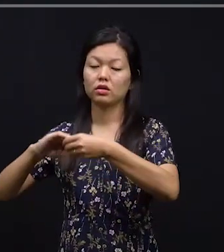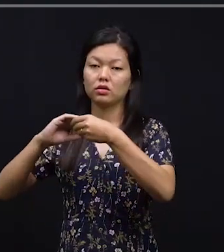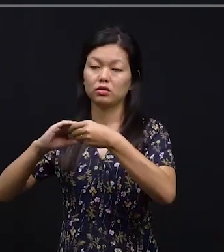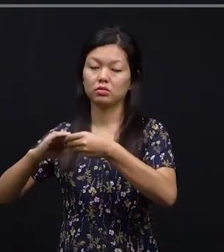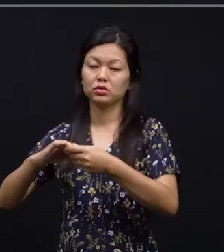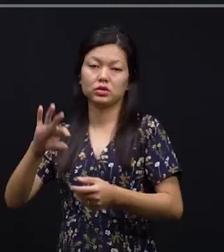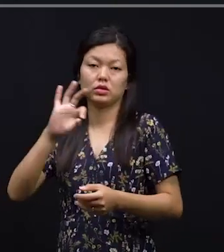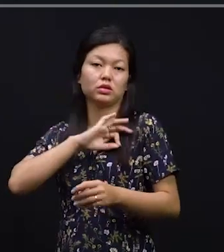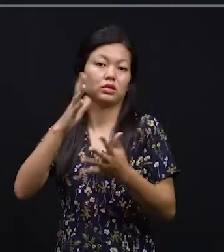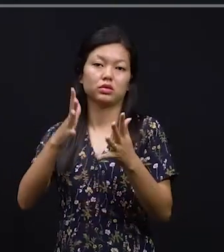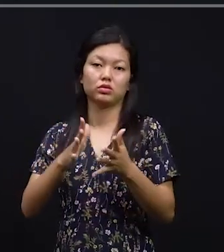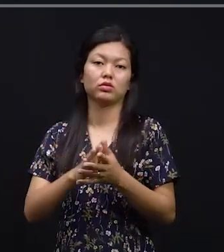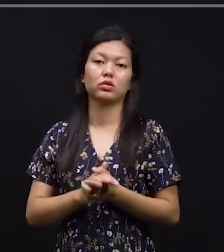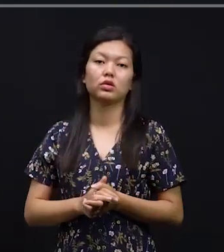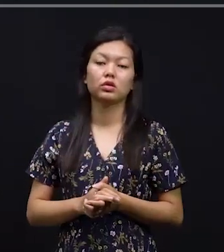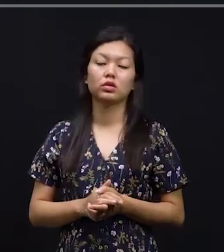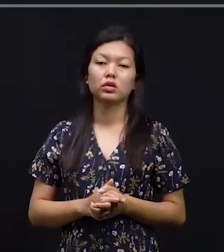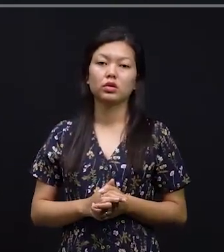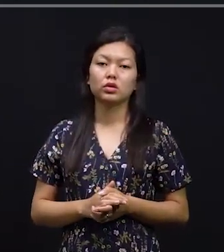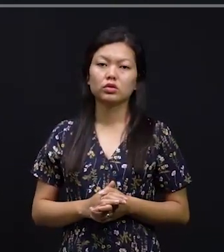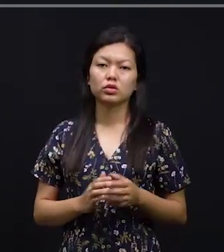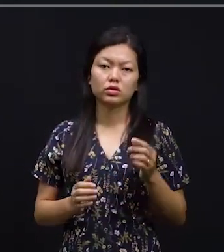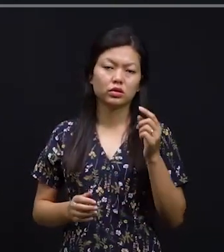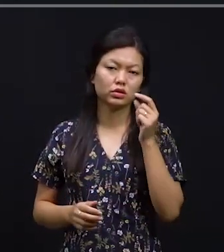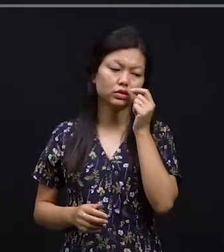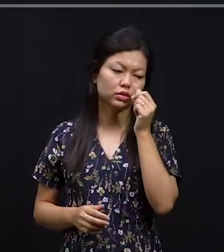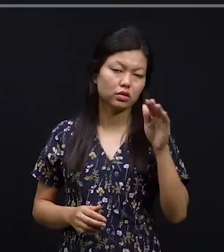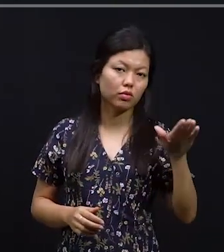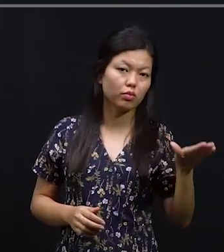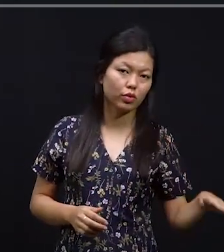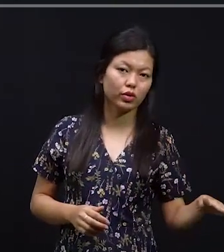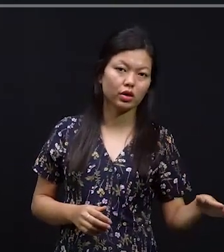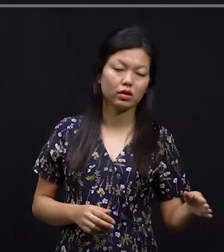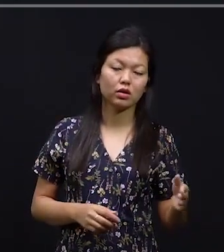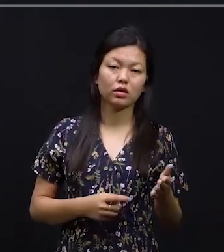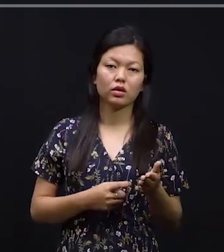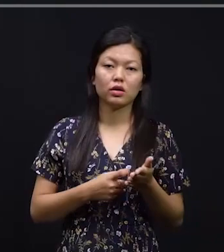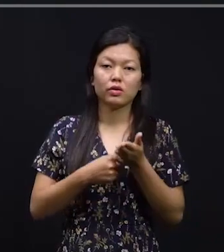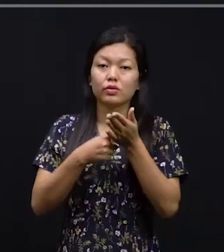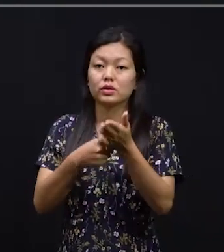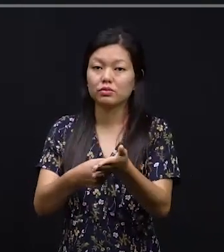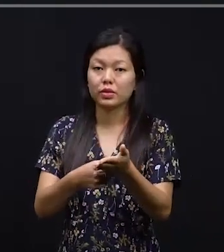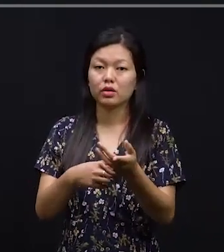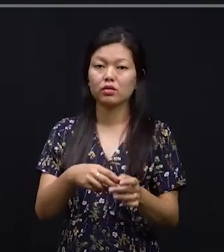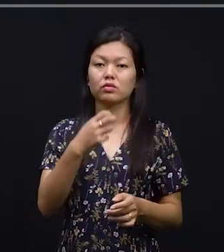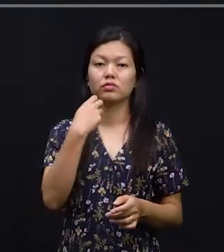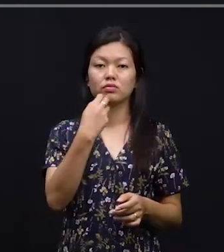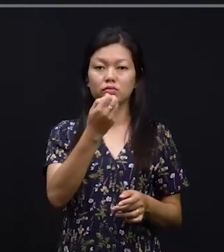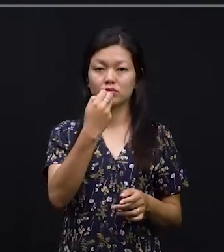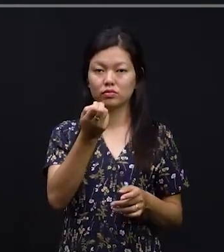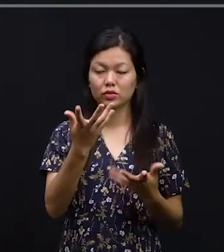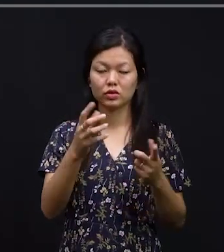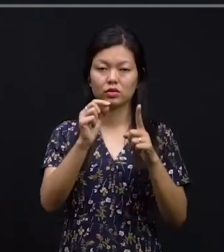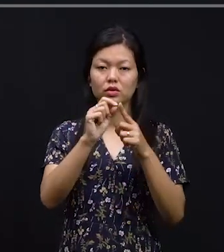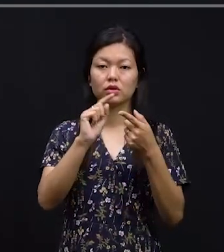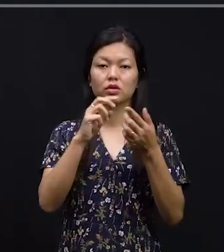without any knowledge the boy entered, without his uncle getting to know that the boy was coming to him. Who knows, if he knew